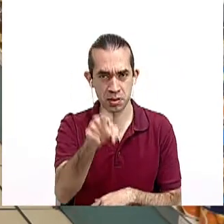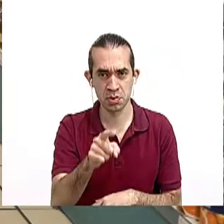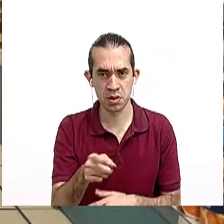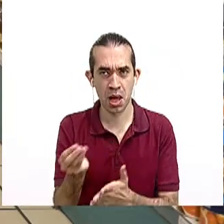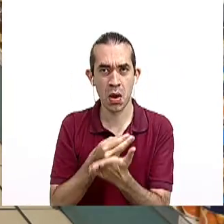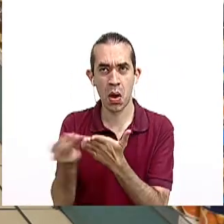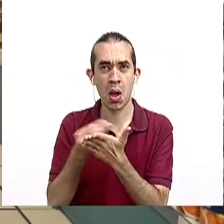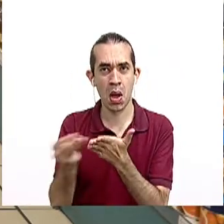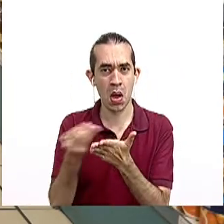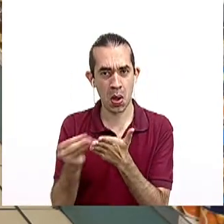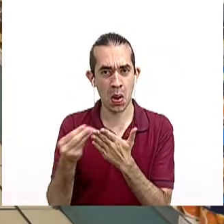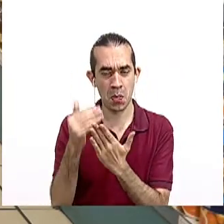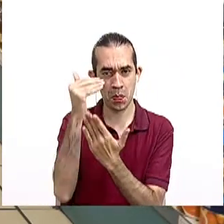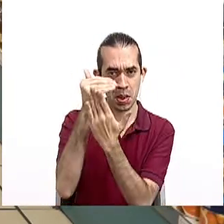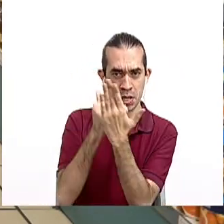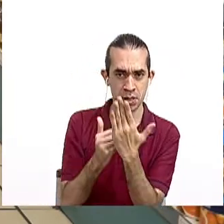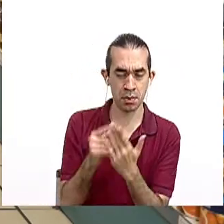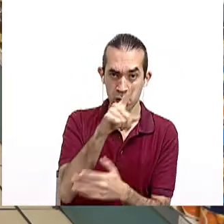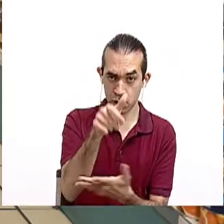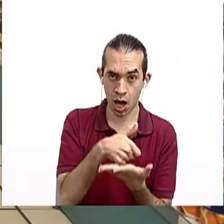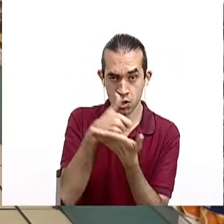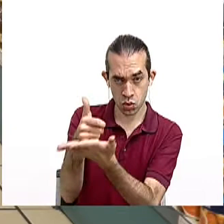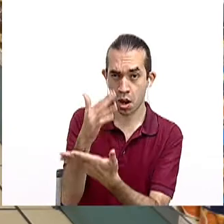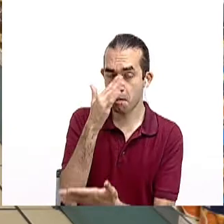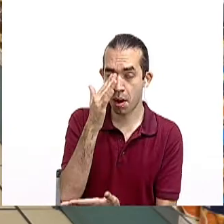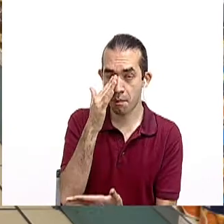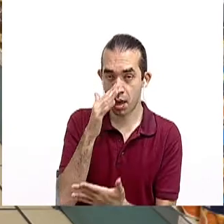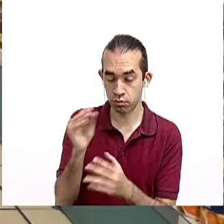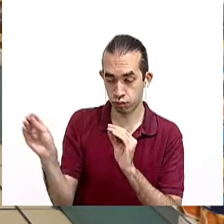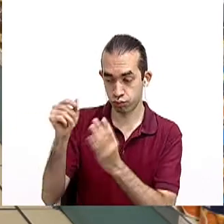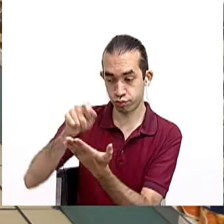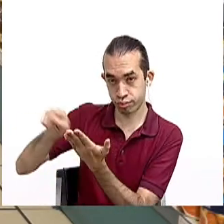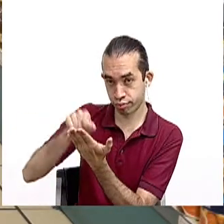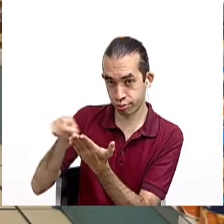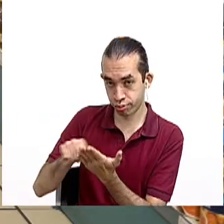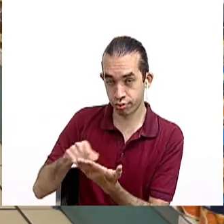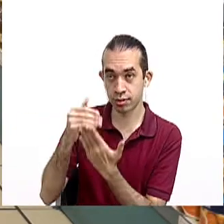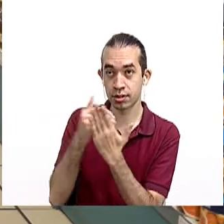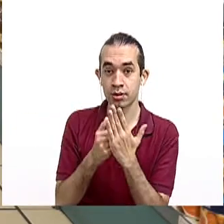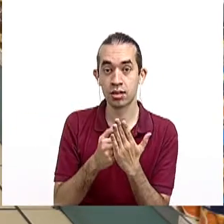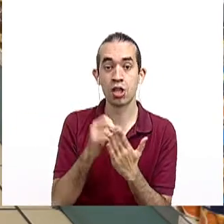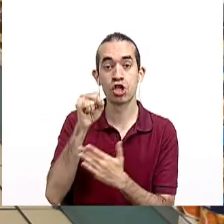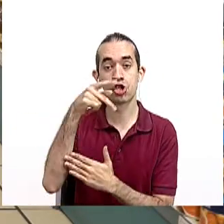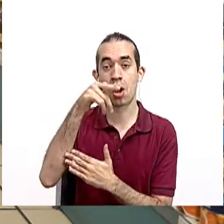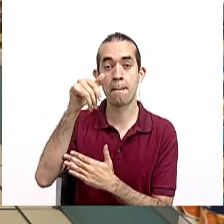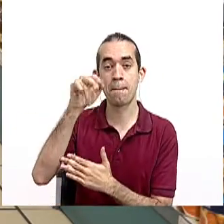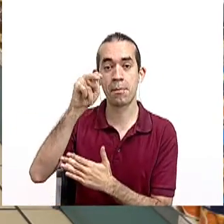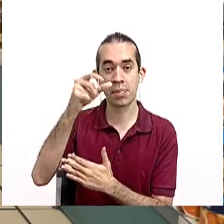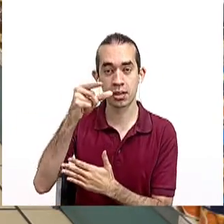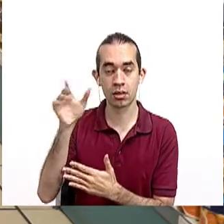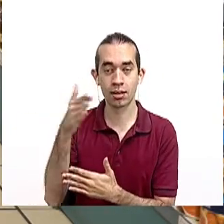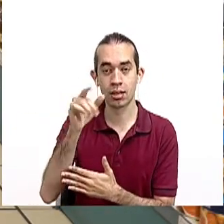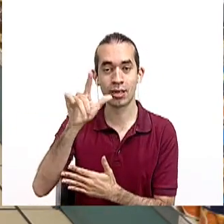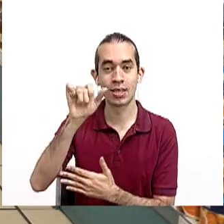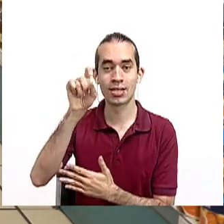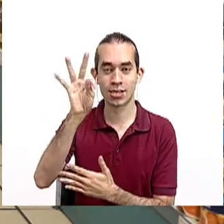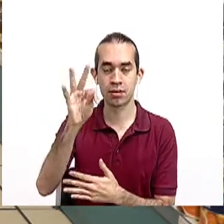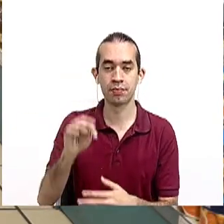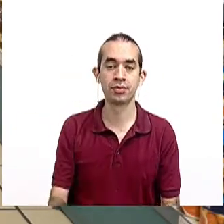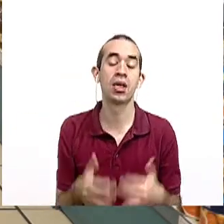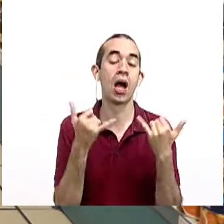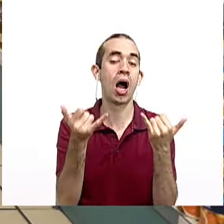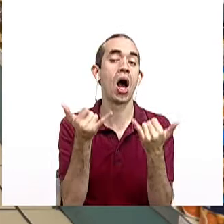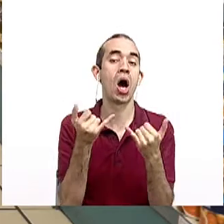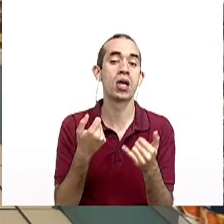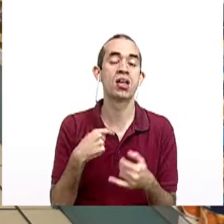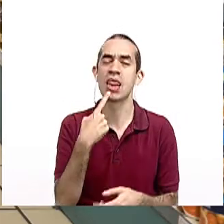shopping list? Do you help your mother to prepare the shopping list? Okay, very good. Now, let me tell you what we're going